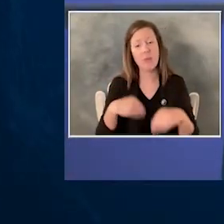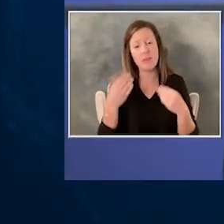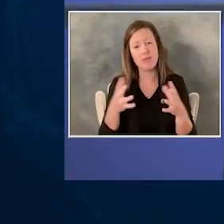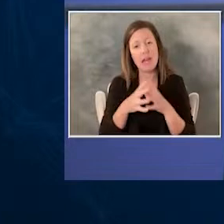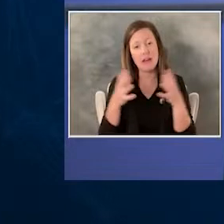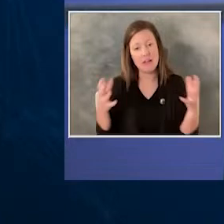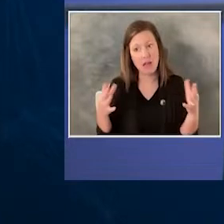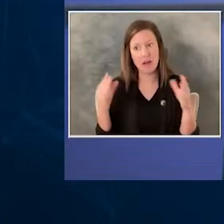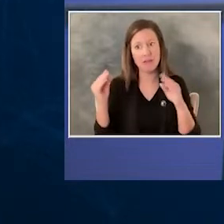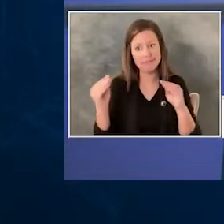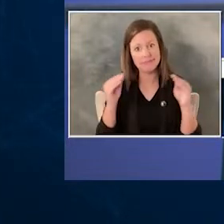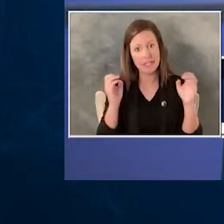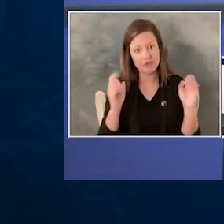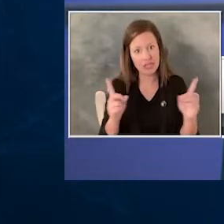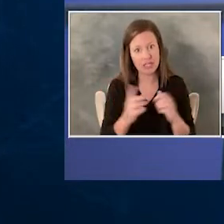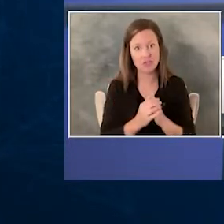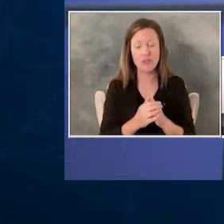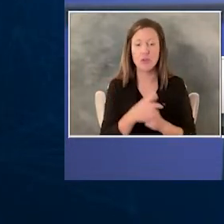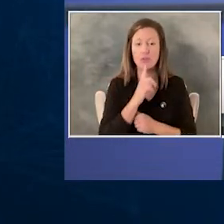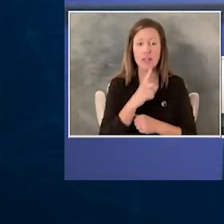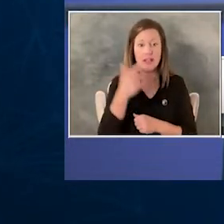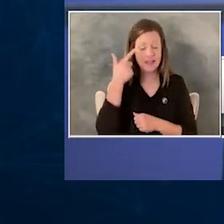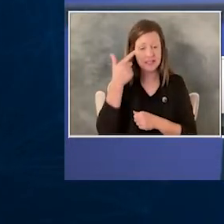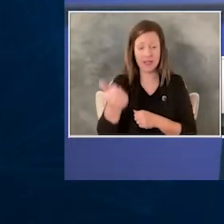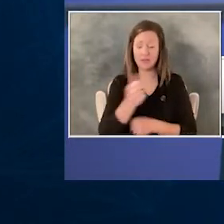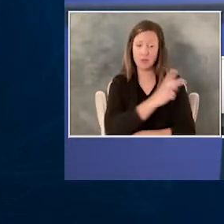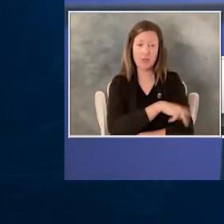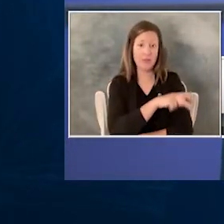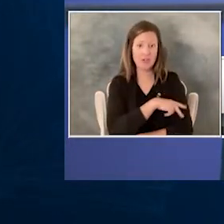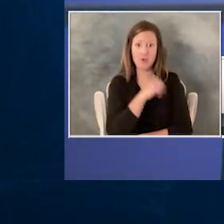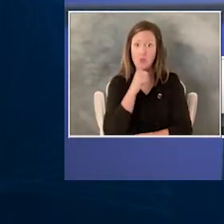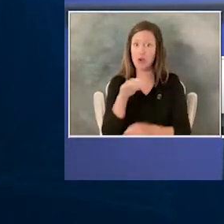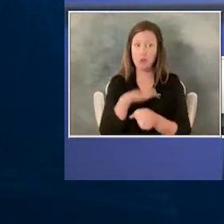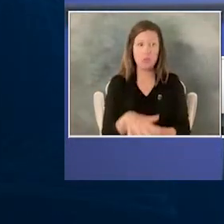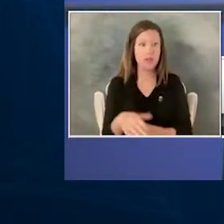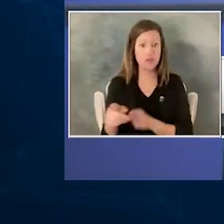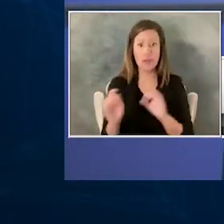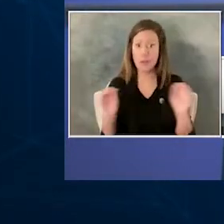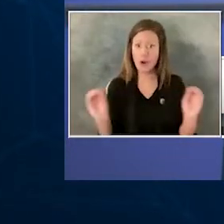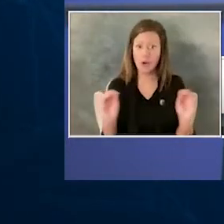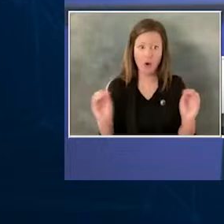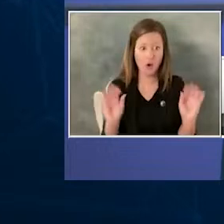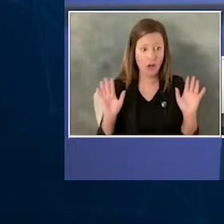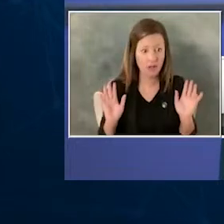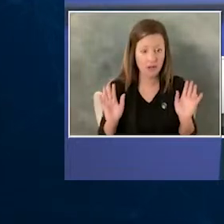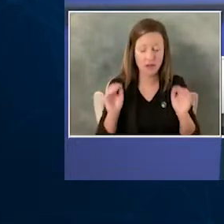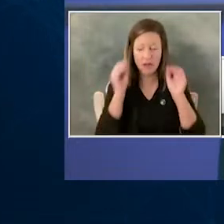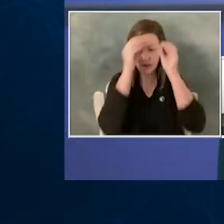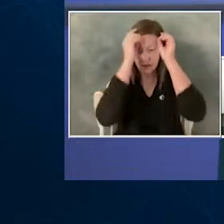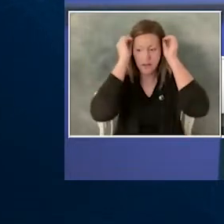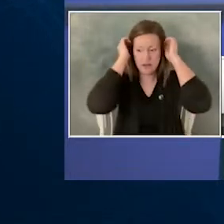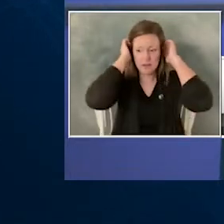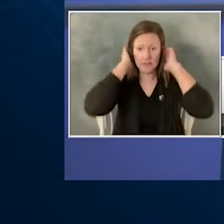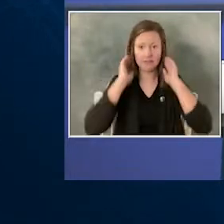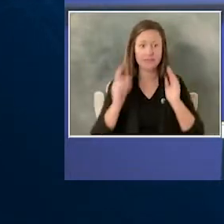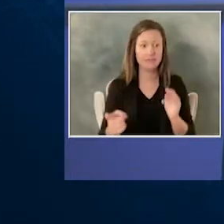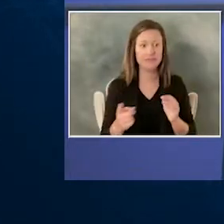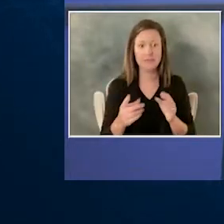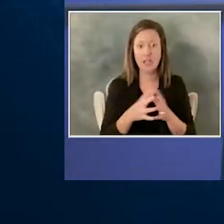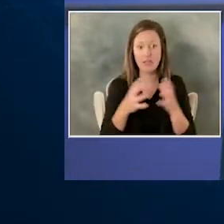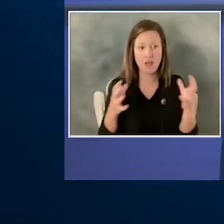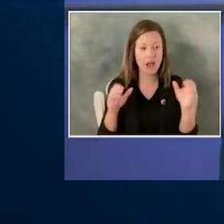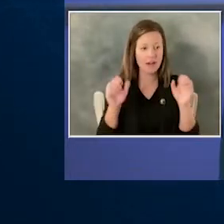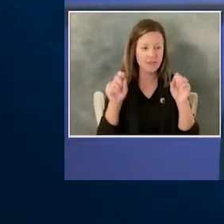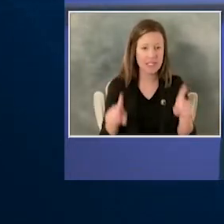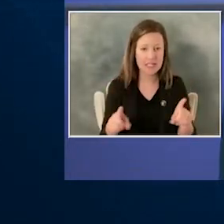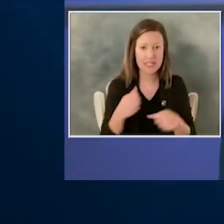education. It's up to the patient. We don't pressure them at all. We put them through a lot of testing to make sure that this